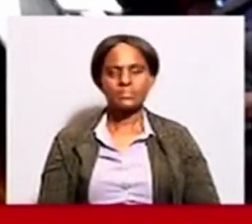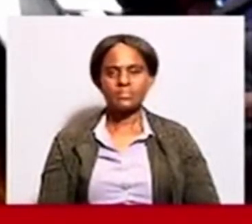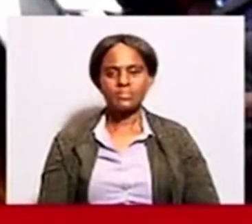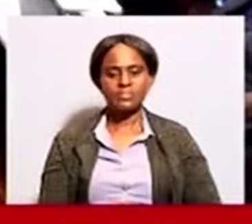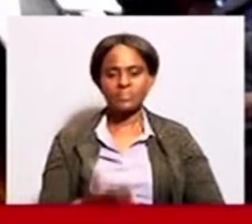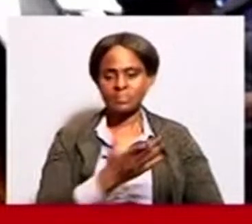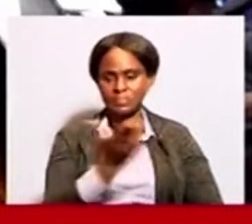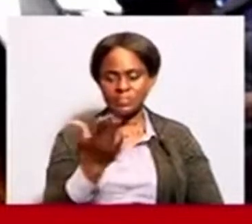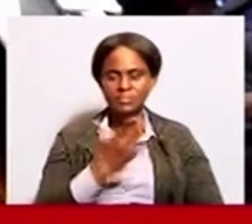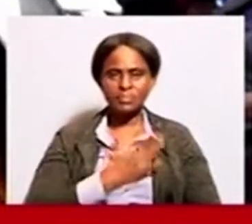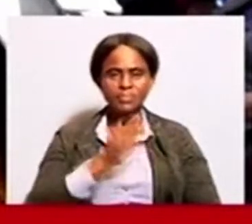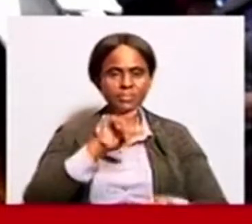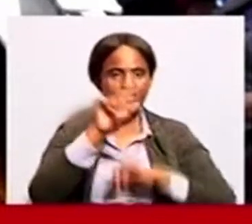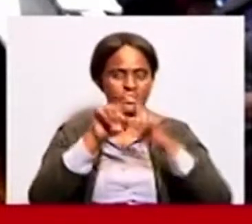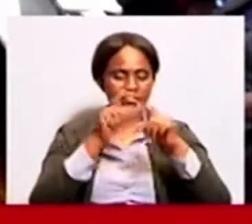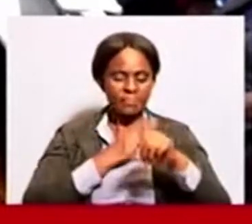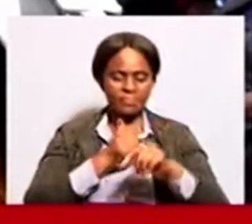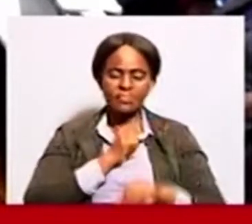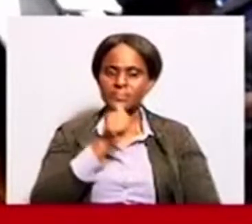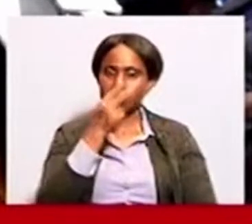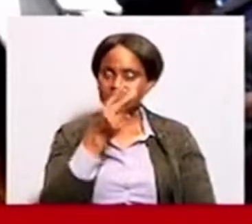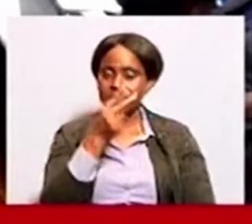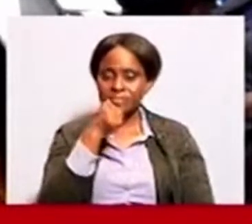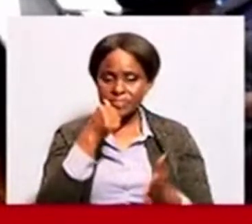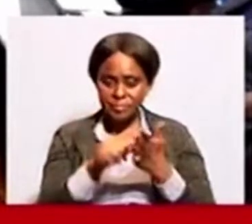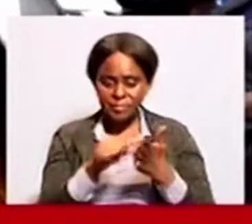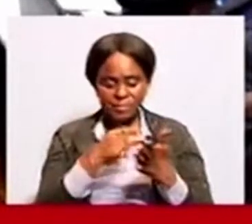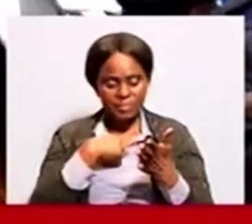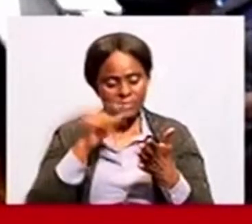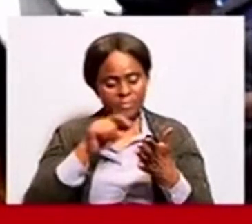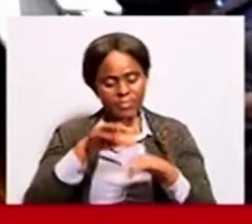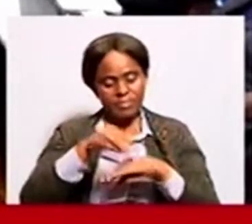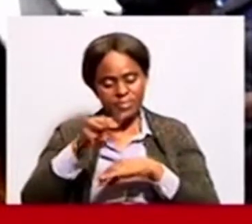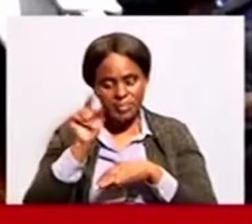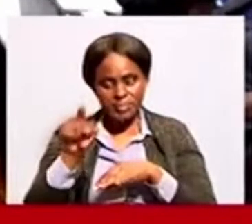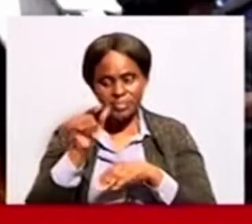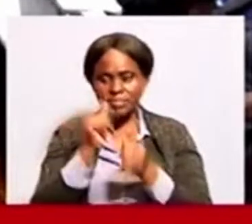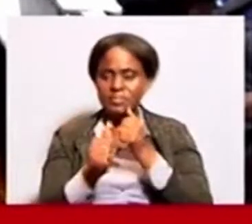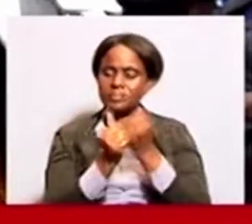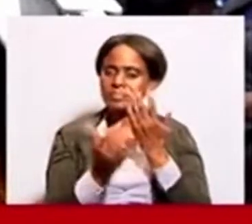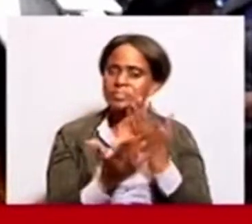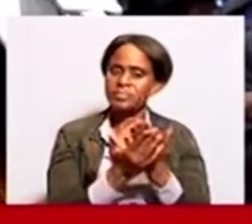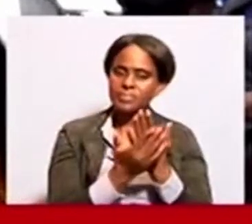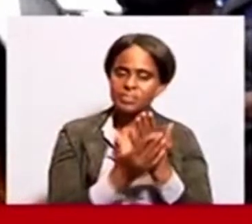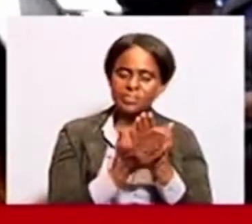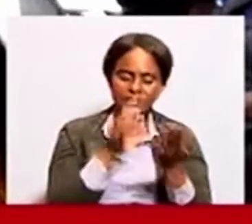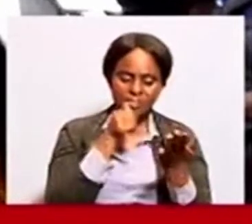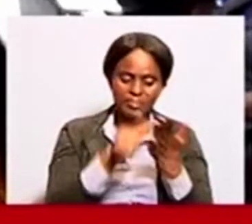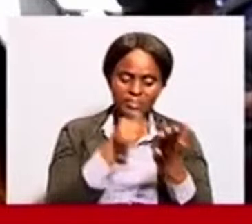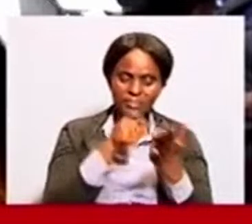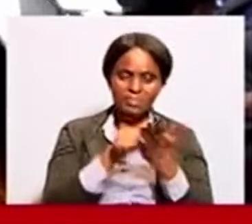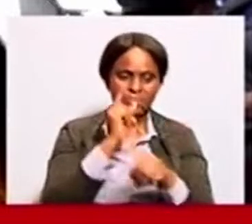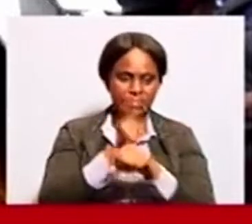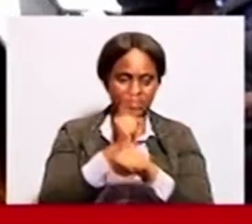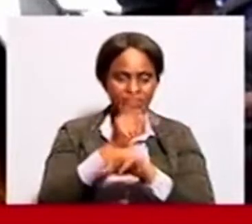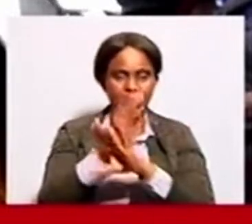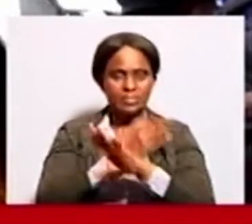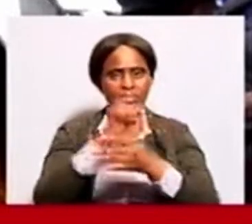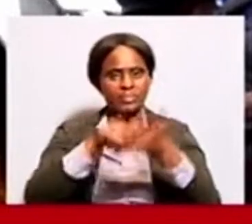Those are my questions. Thank you. I have not seen the letters. I need to be guided by you which appendix, the letters of warning before